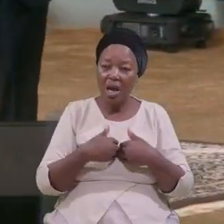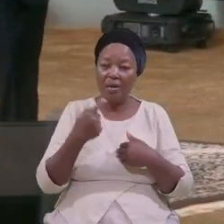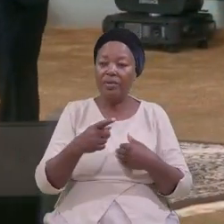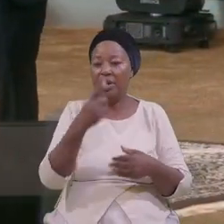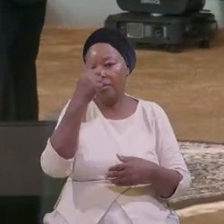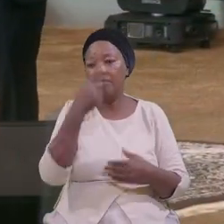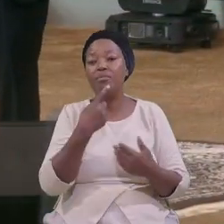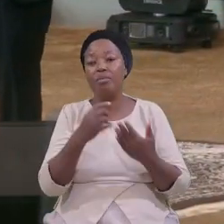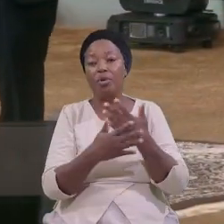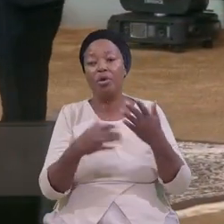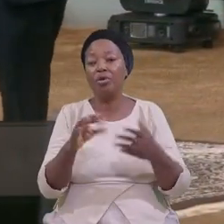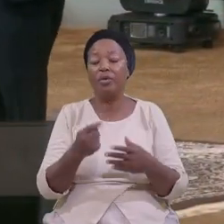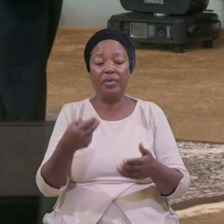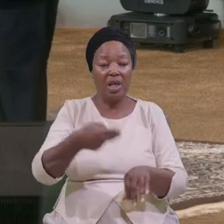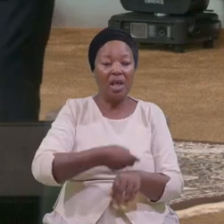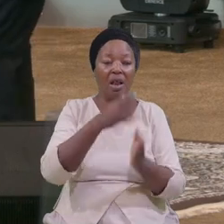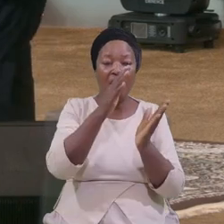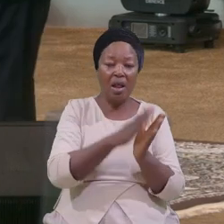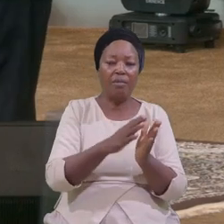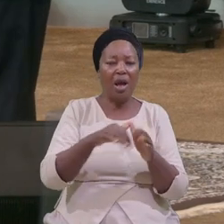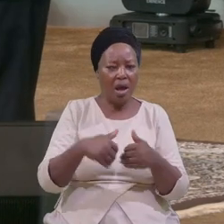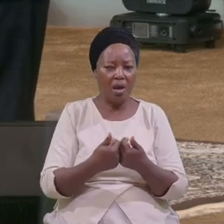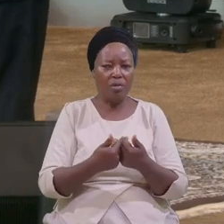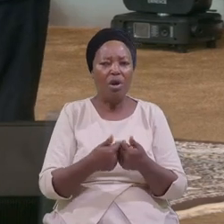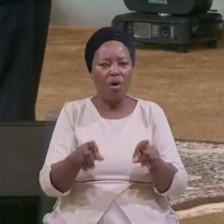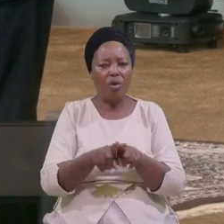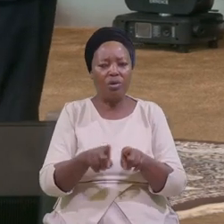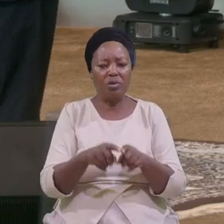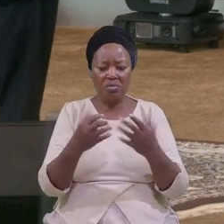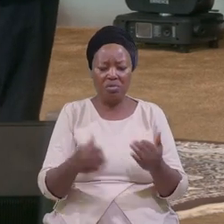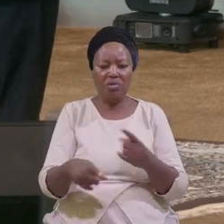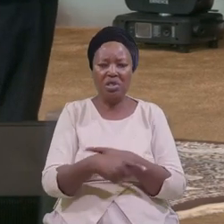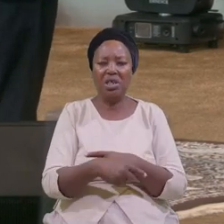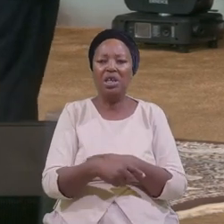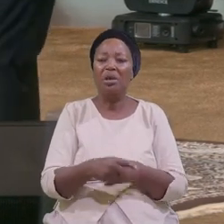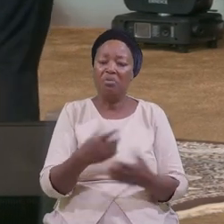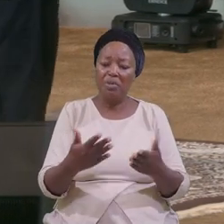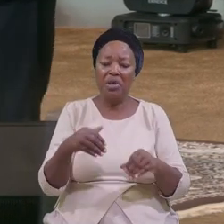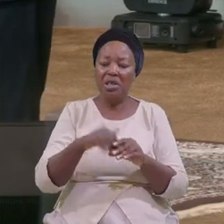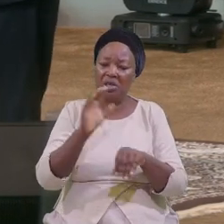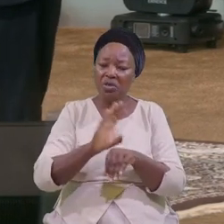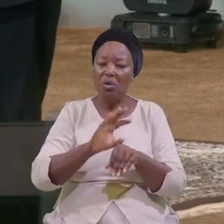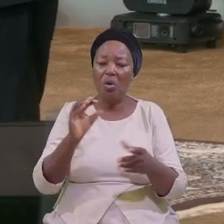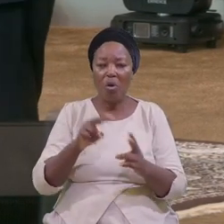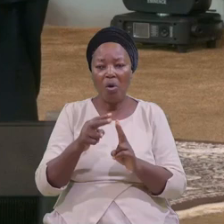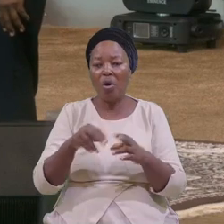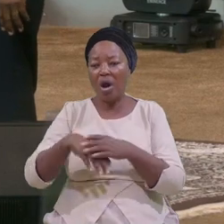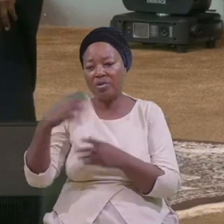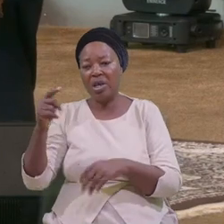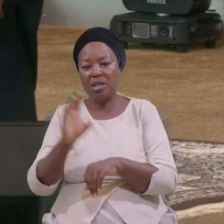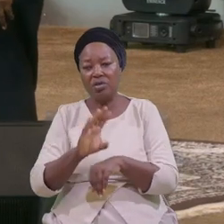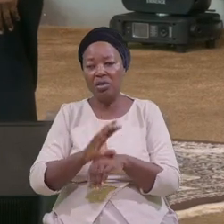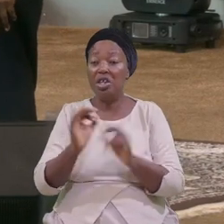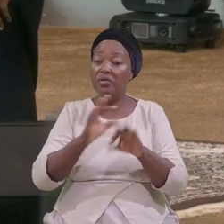blood of the Lamb. And all people today, whether they're in church or outside the church, if they don't have the blood of